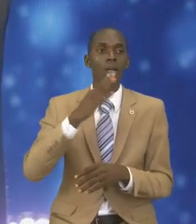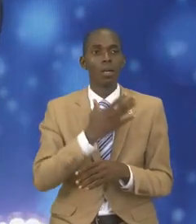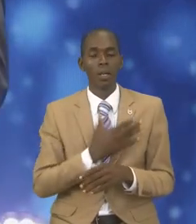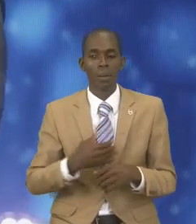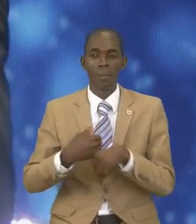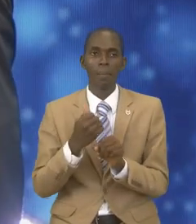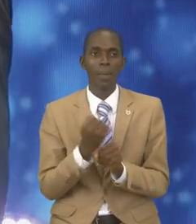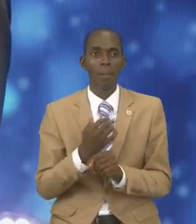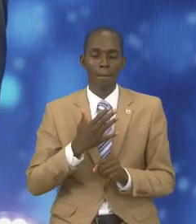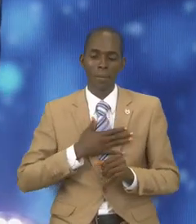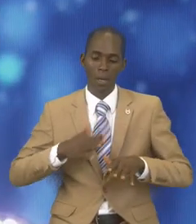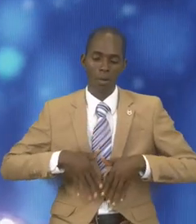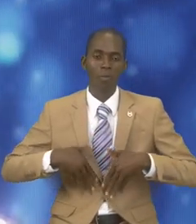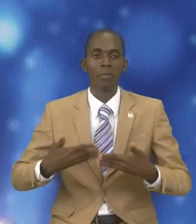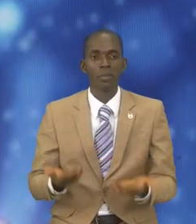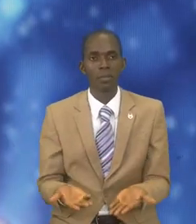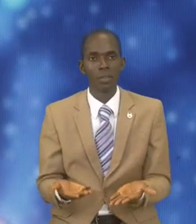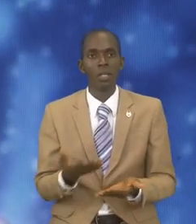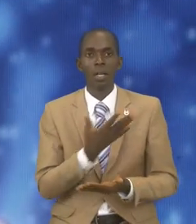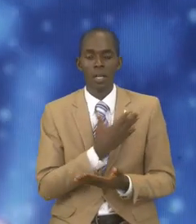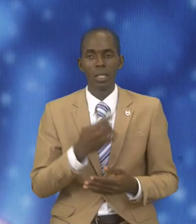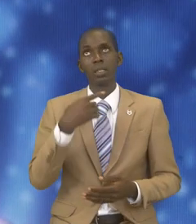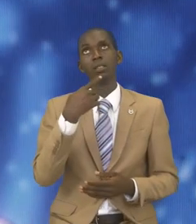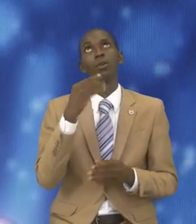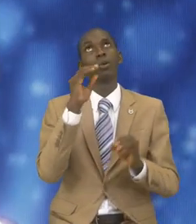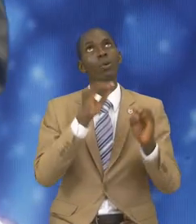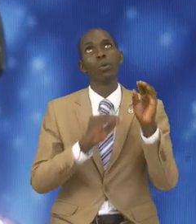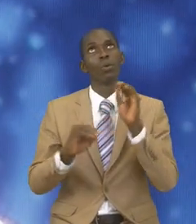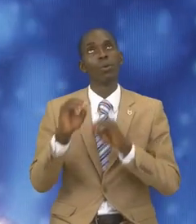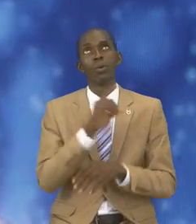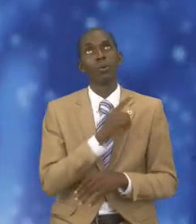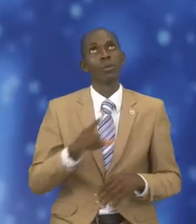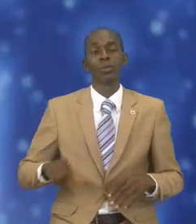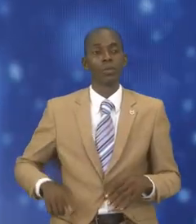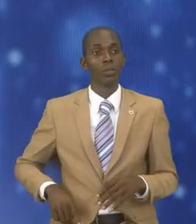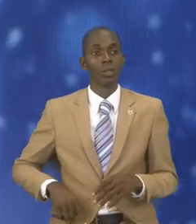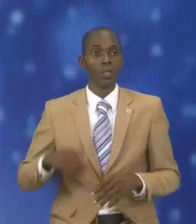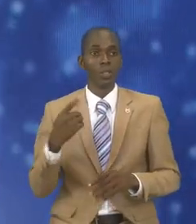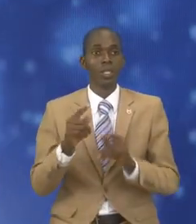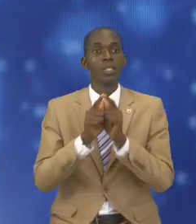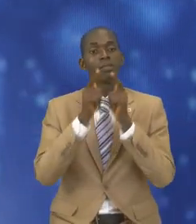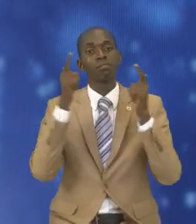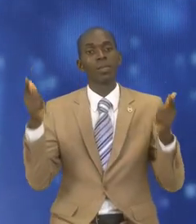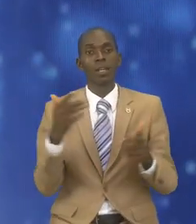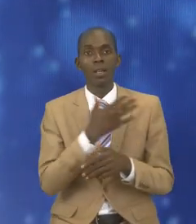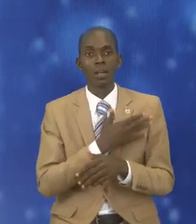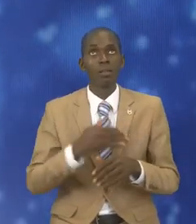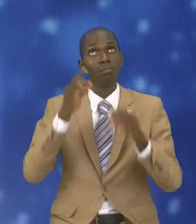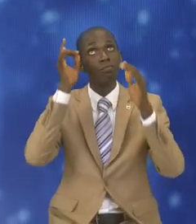my confession and said, O Lord, the great and the dreadful